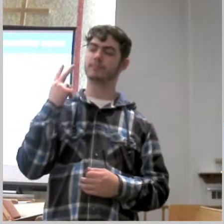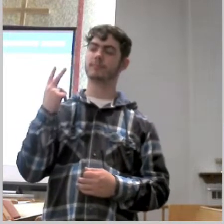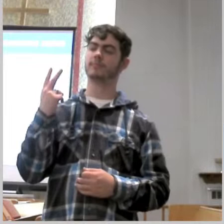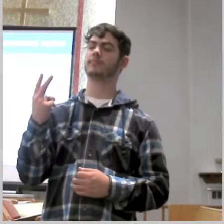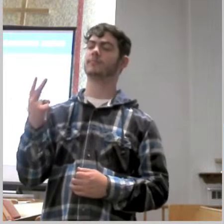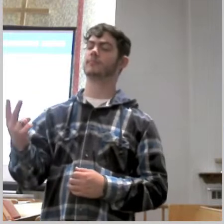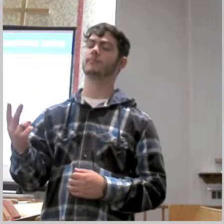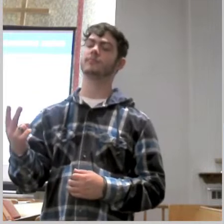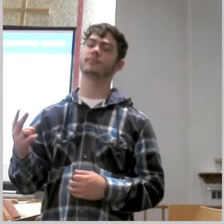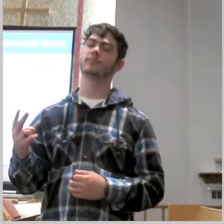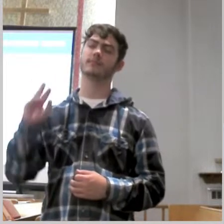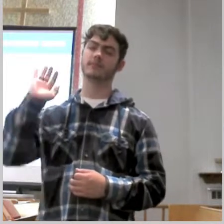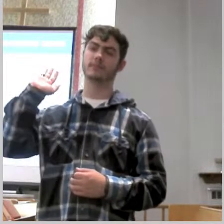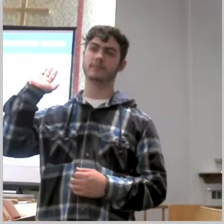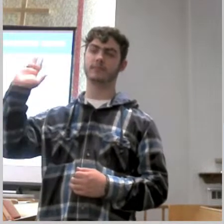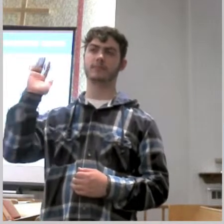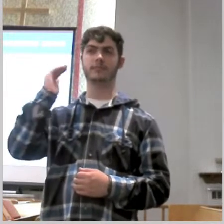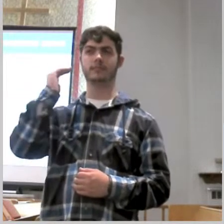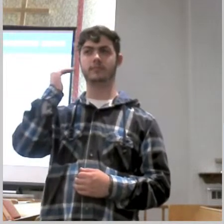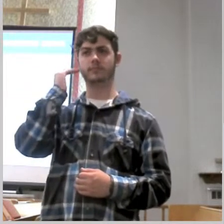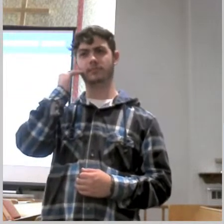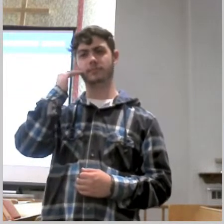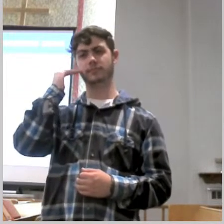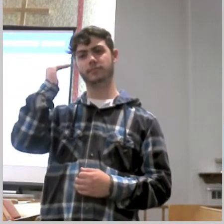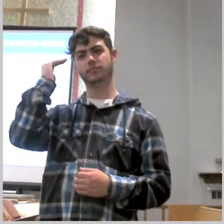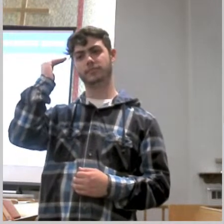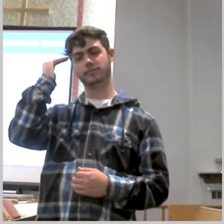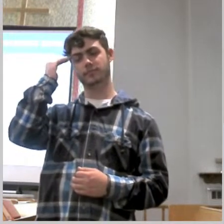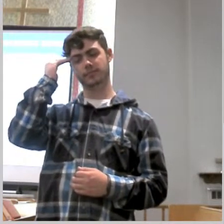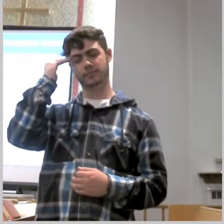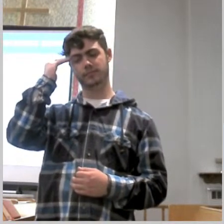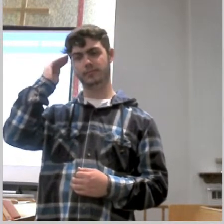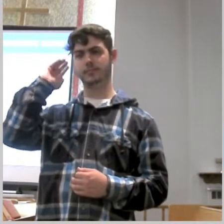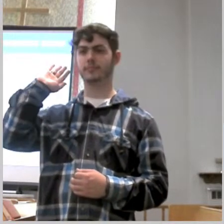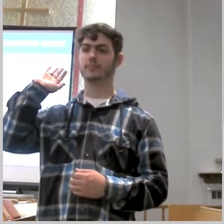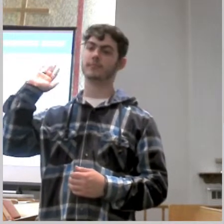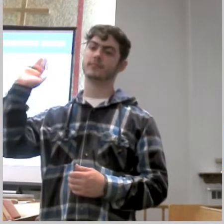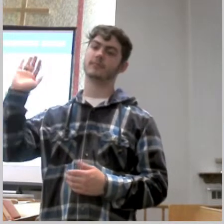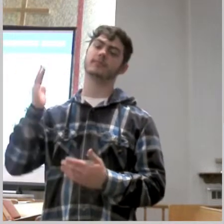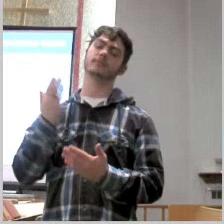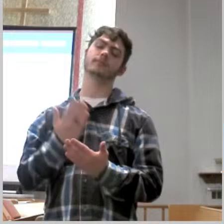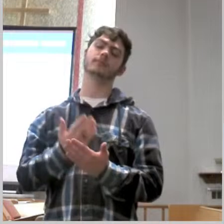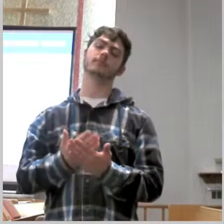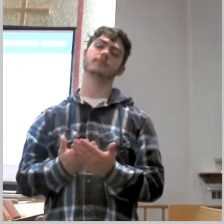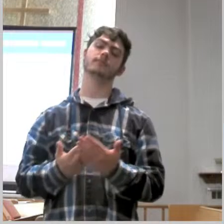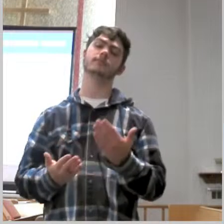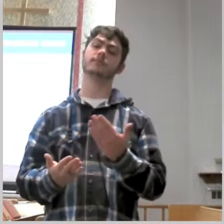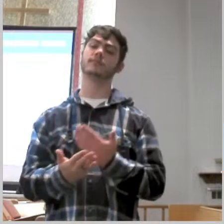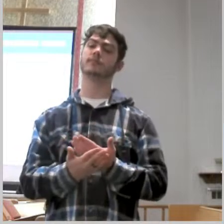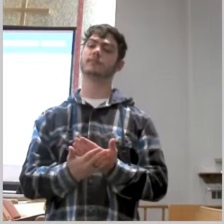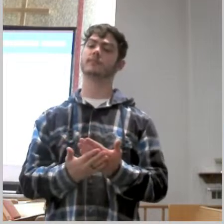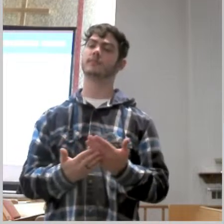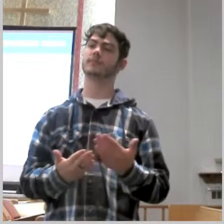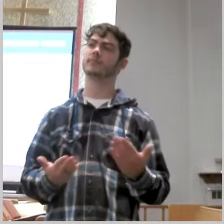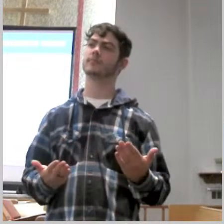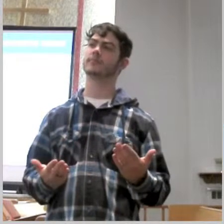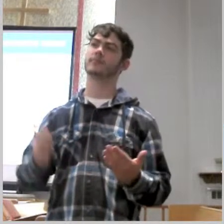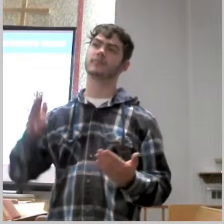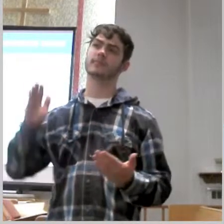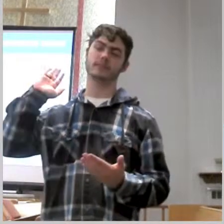blood. So see from his head,